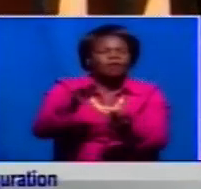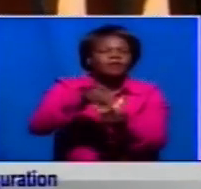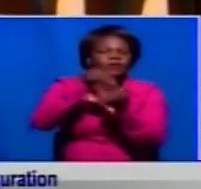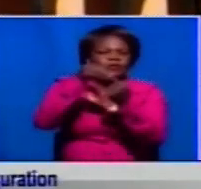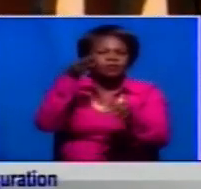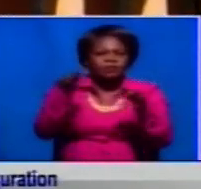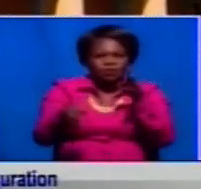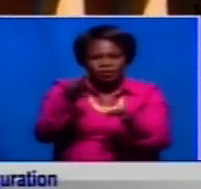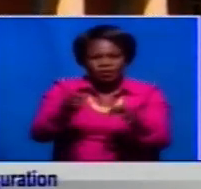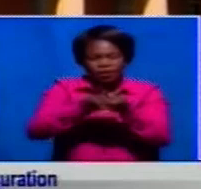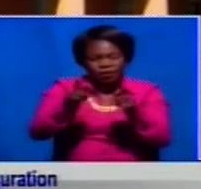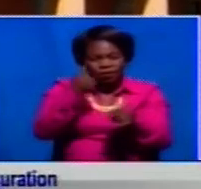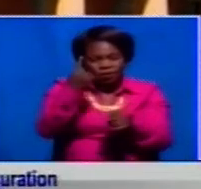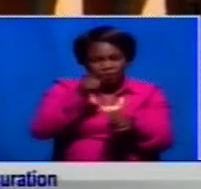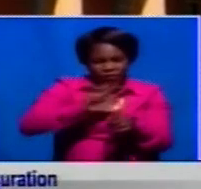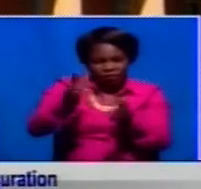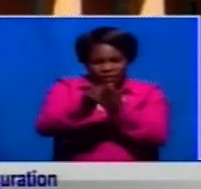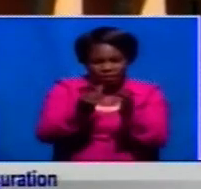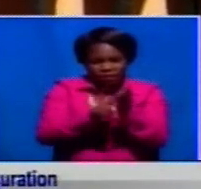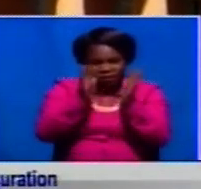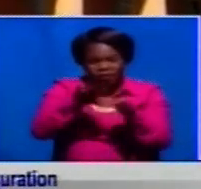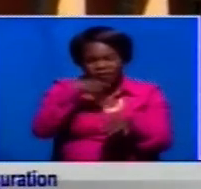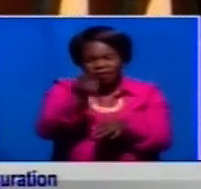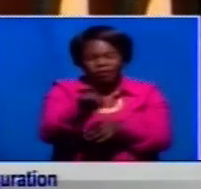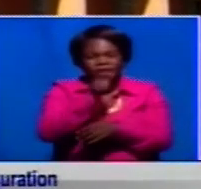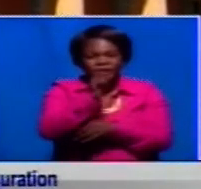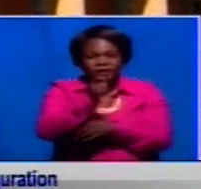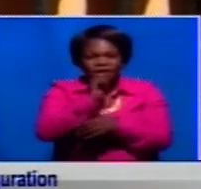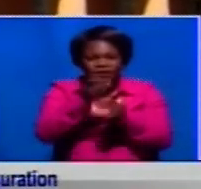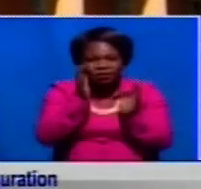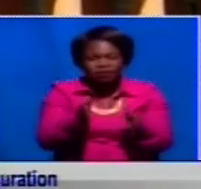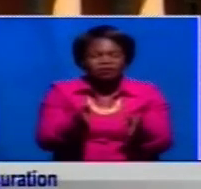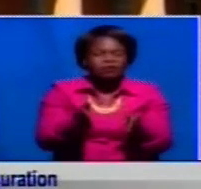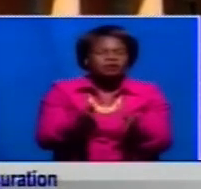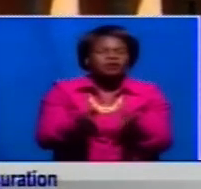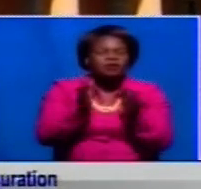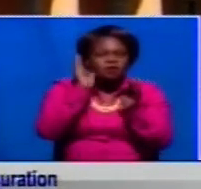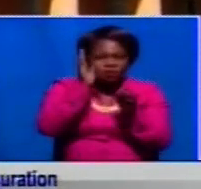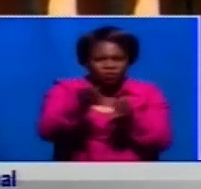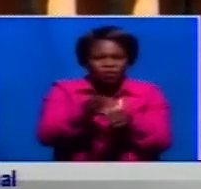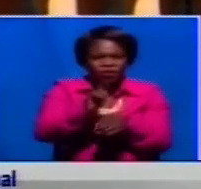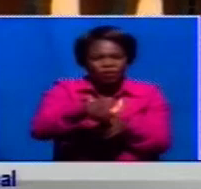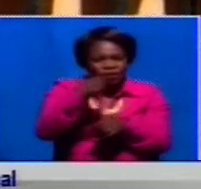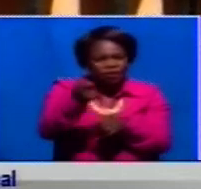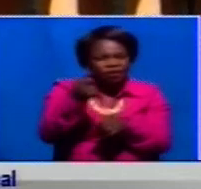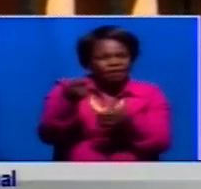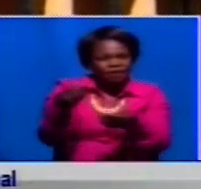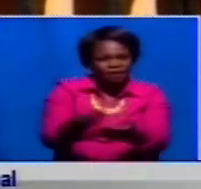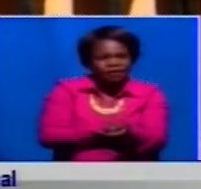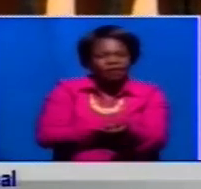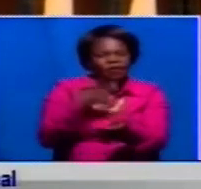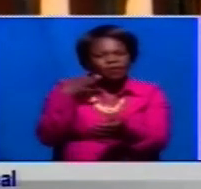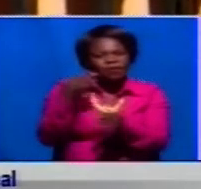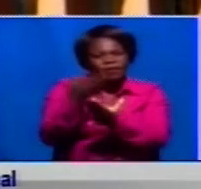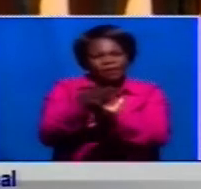one of Mr. Hichilema's lawyers, Keith Mwemba, told journalists that Mr. Hichilema would file a fresh application before the full